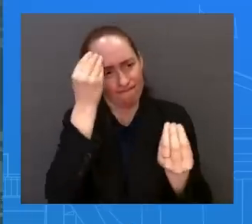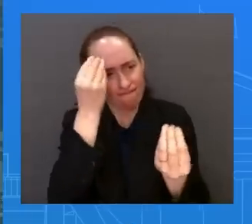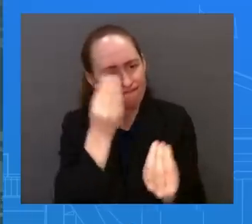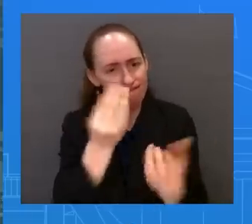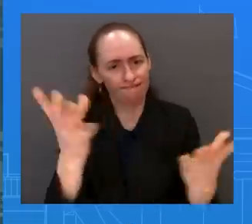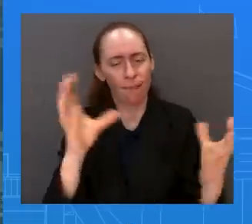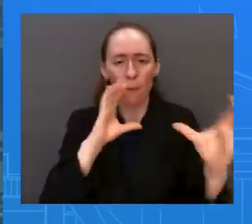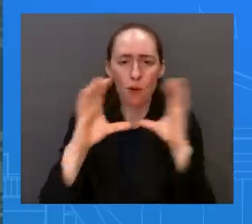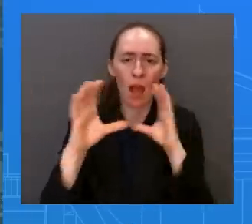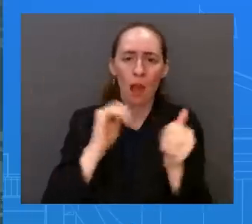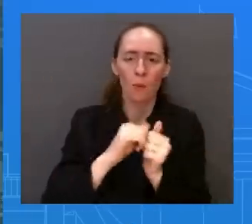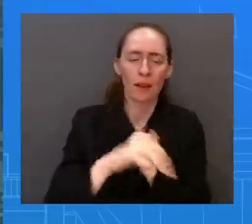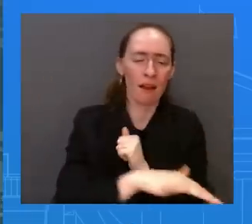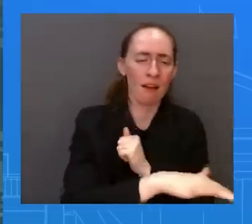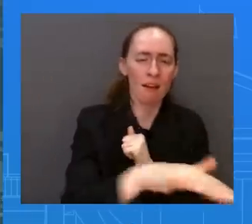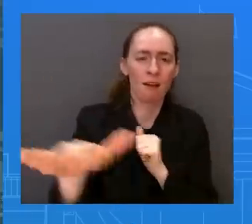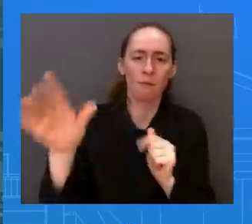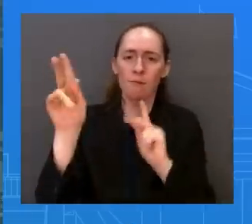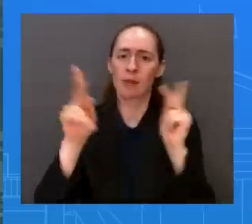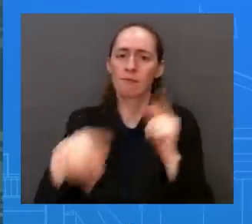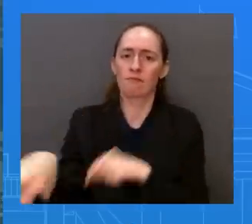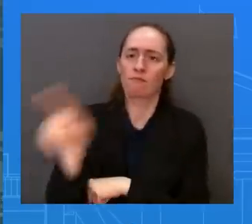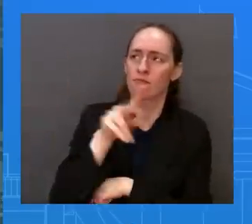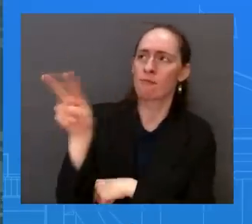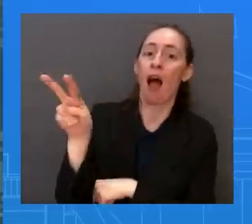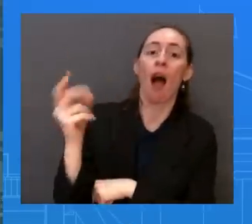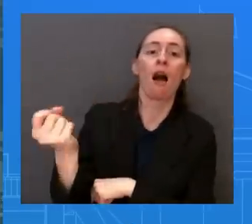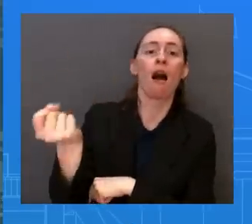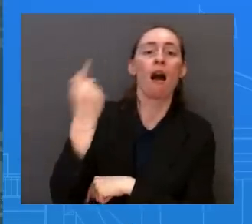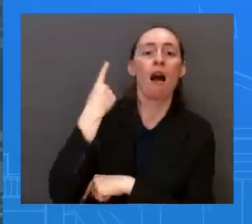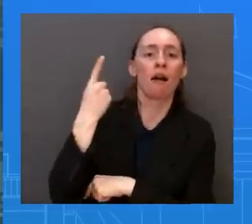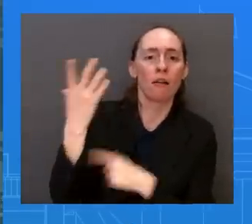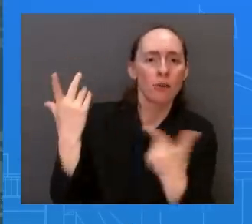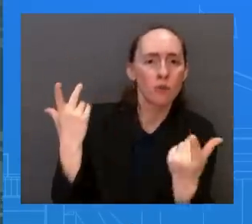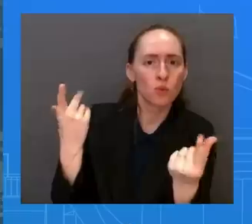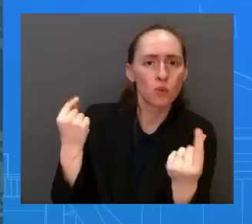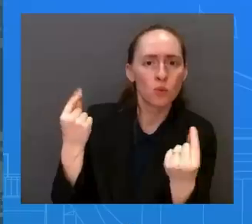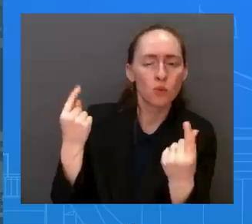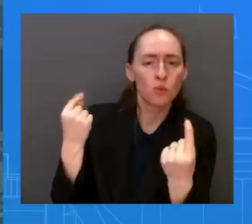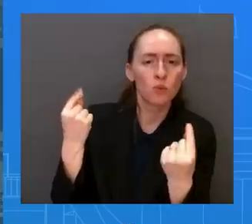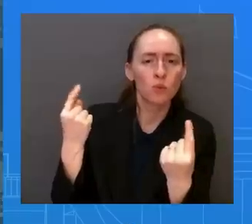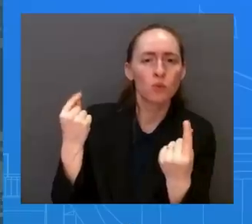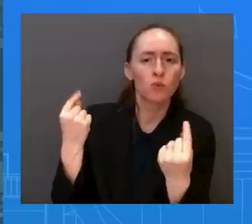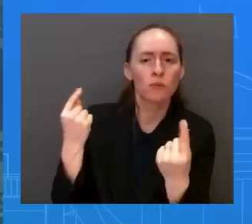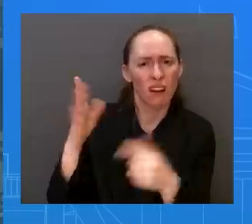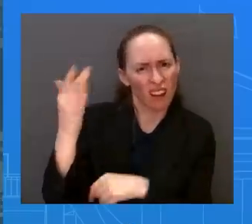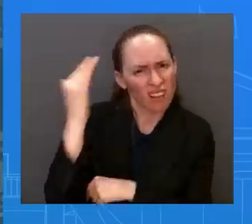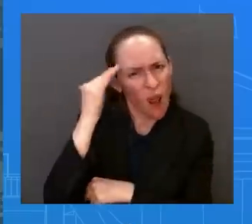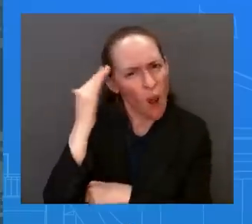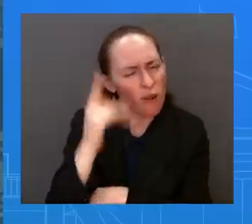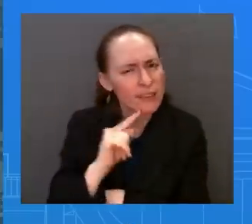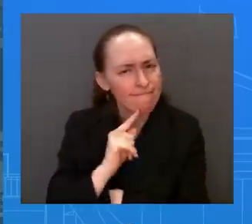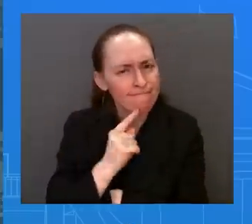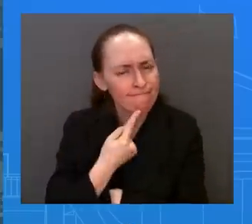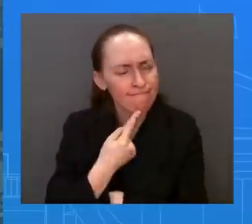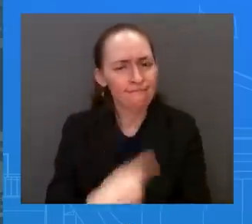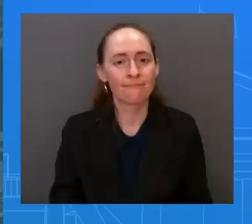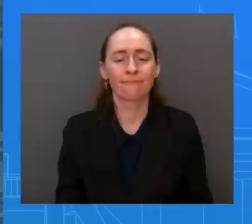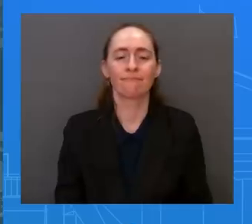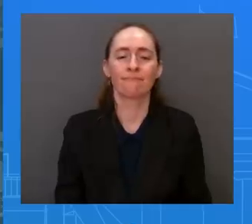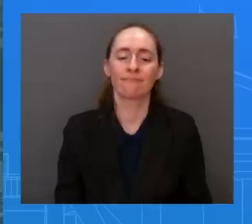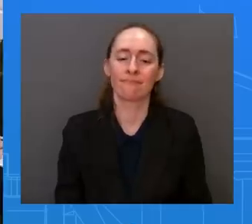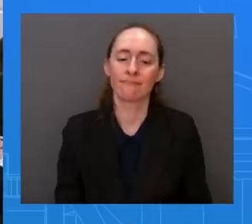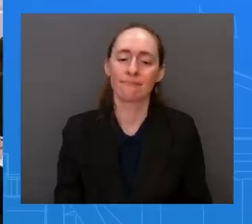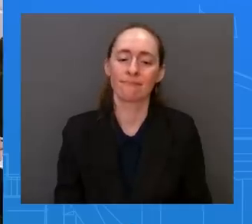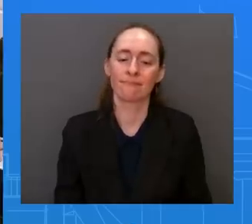hear from their president. And he takes this incredibly seriously. Good, Michael. So I wonder if I could follow up a little